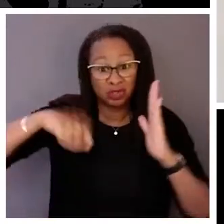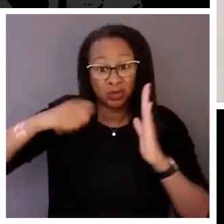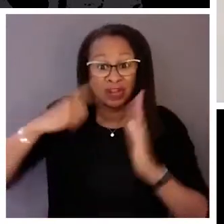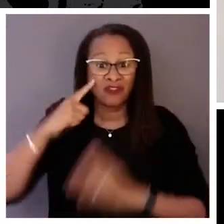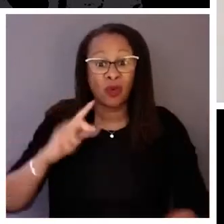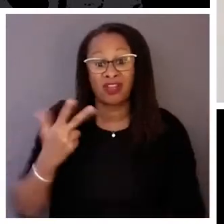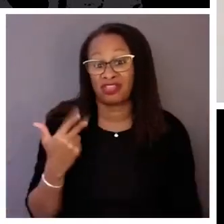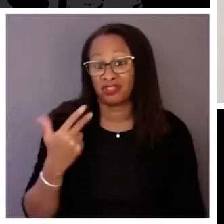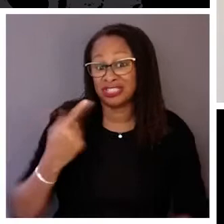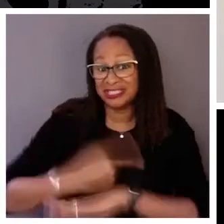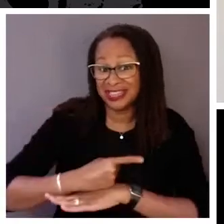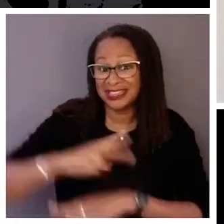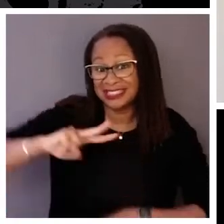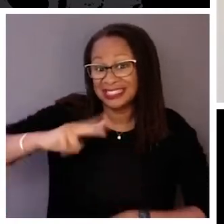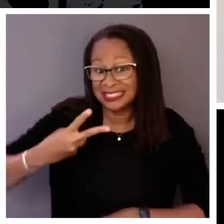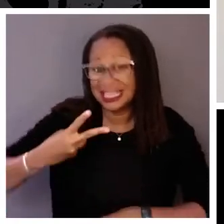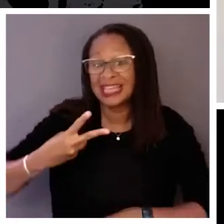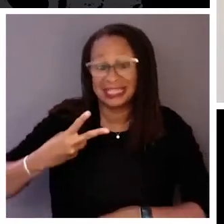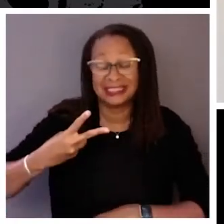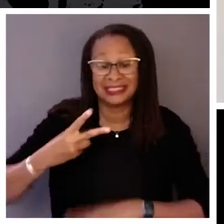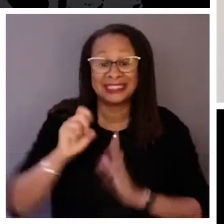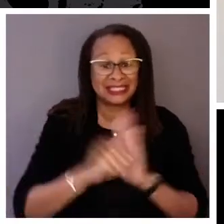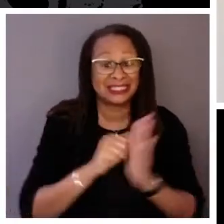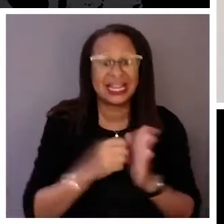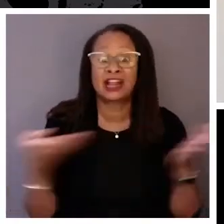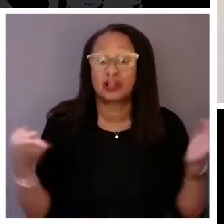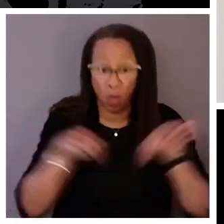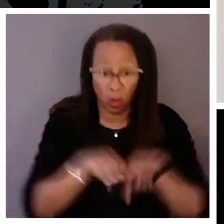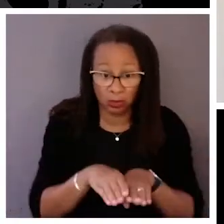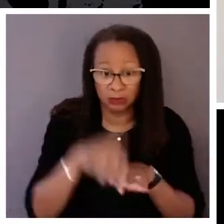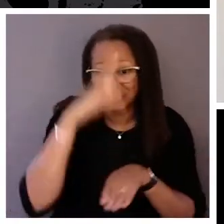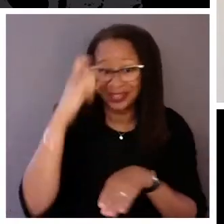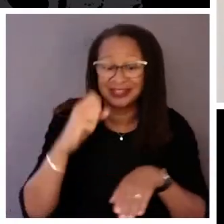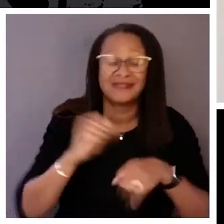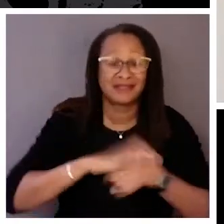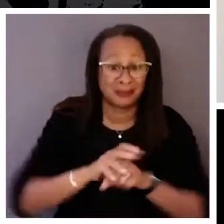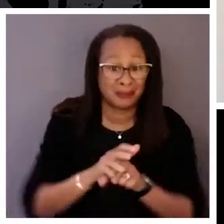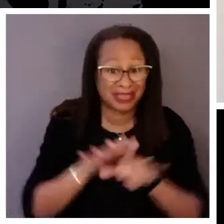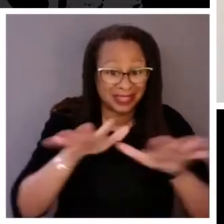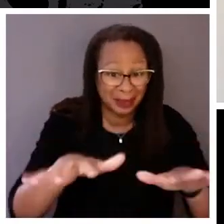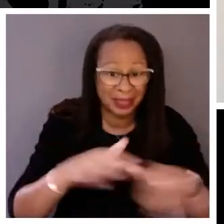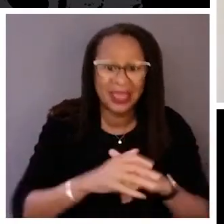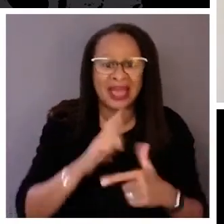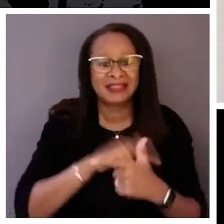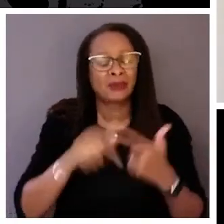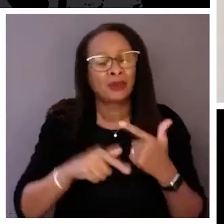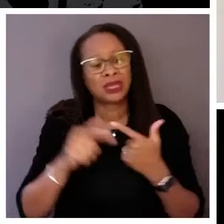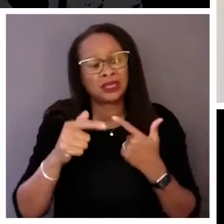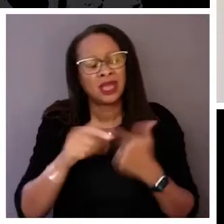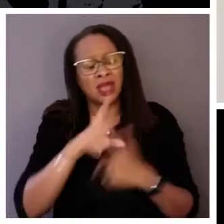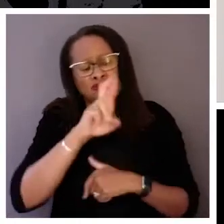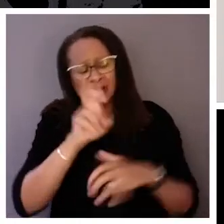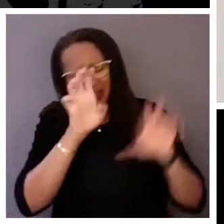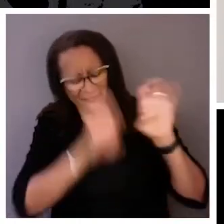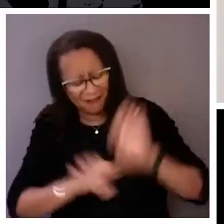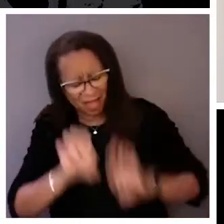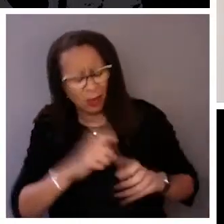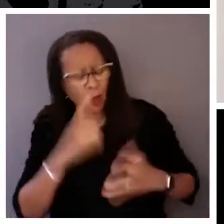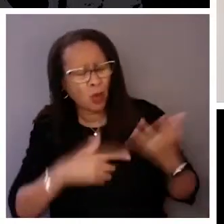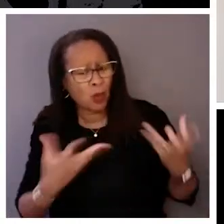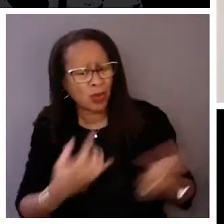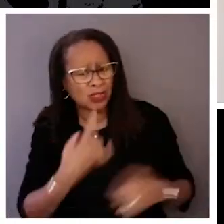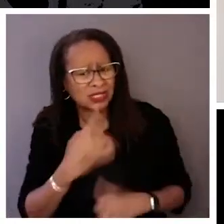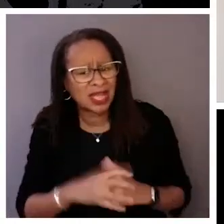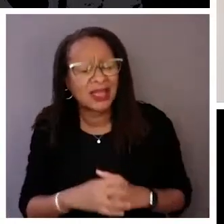13 days, the second season, and we shut down because of the pandemic. And then we reevaluated what we were, wanted